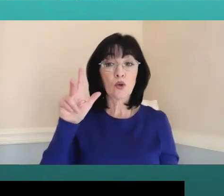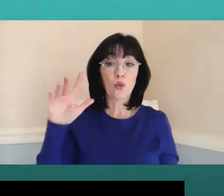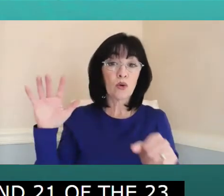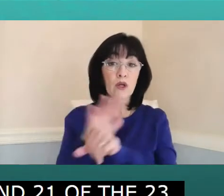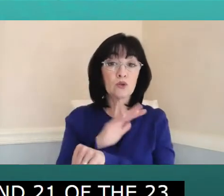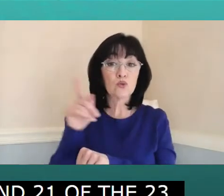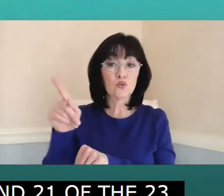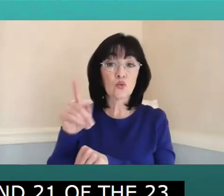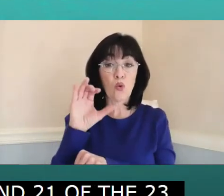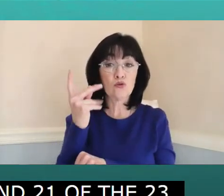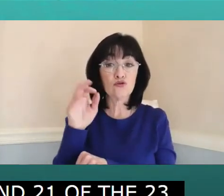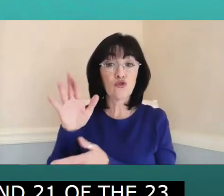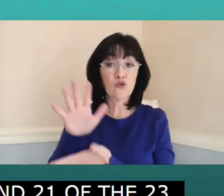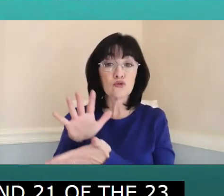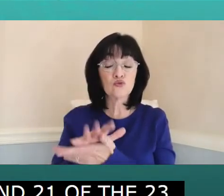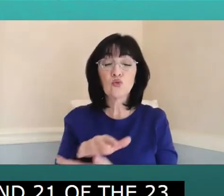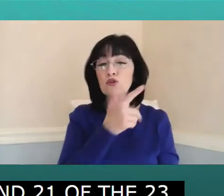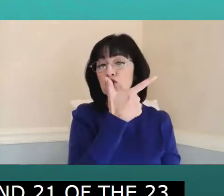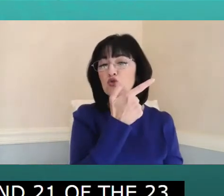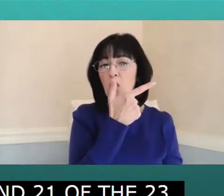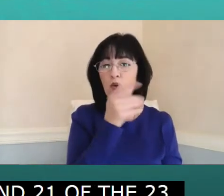summer.